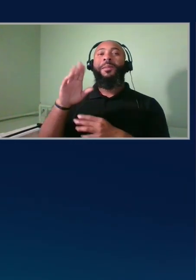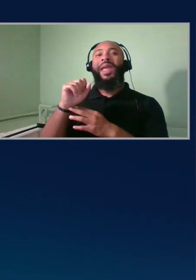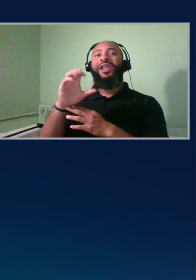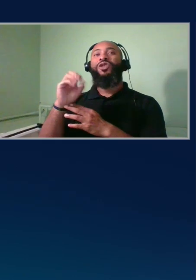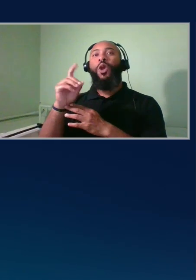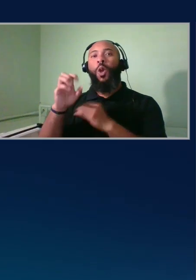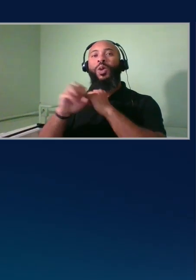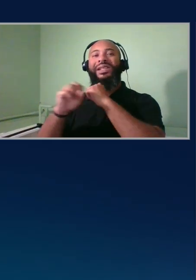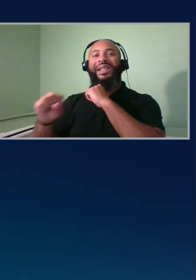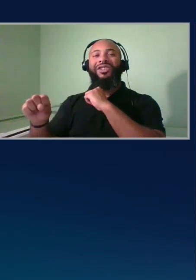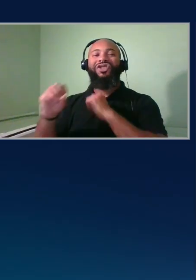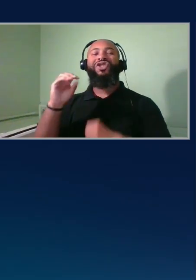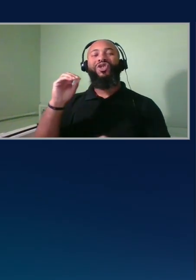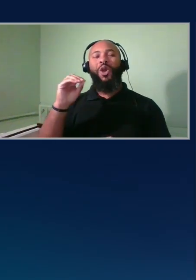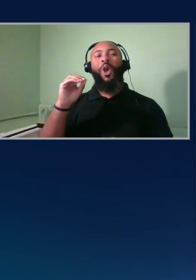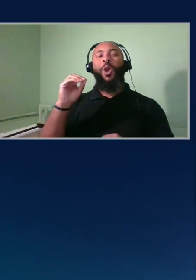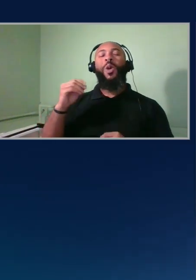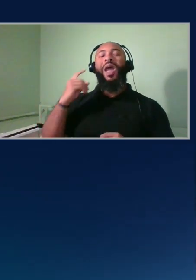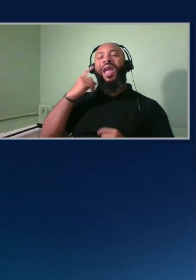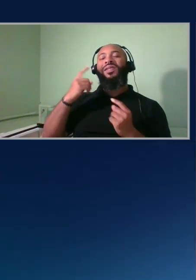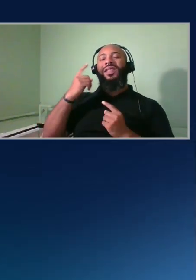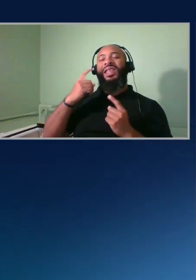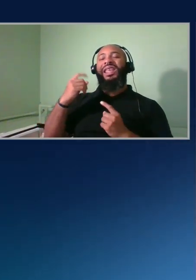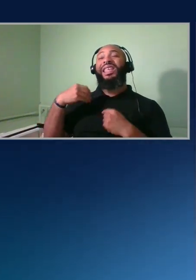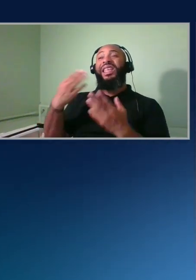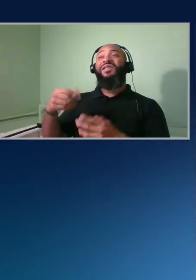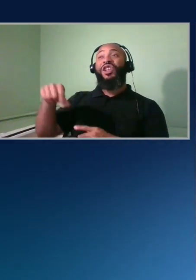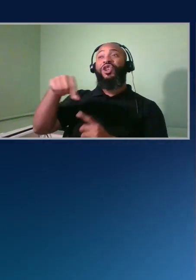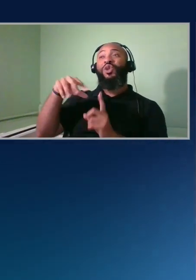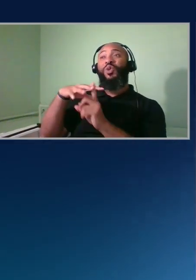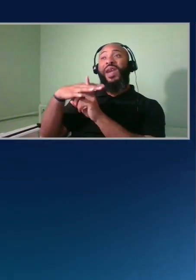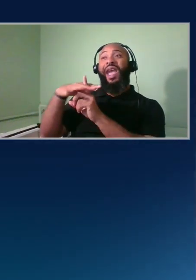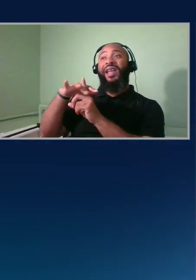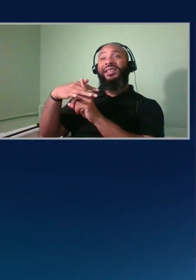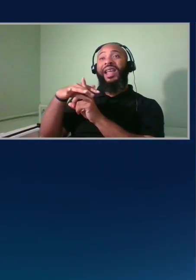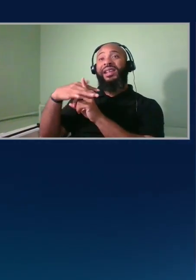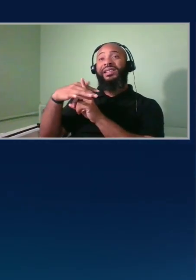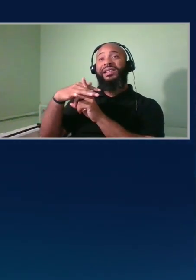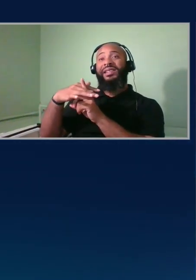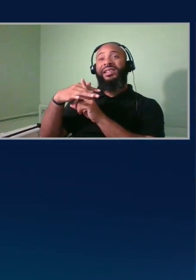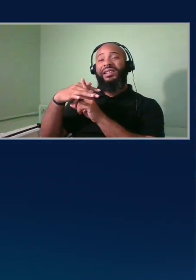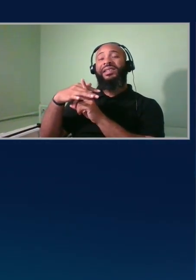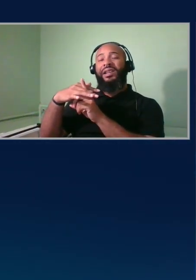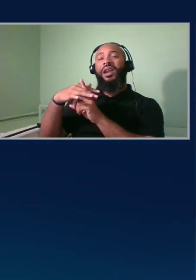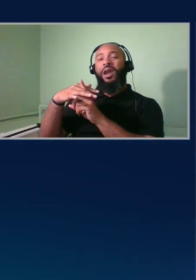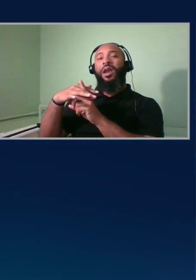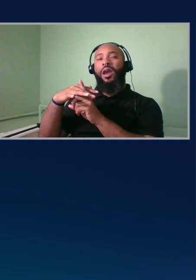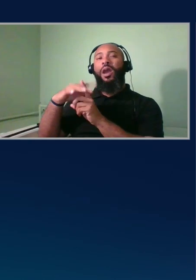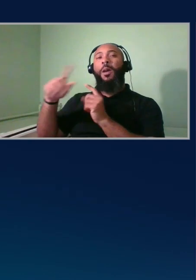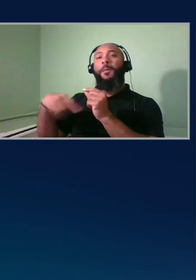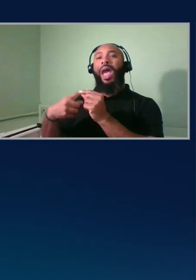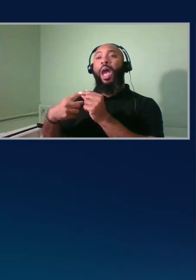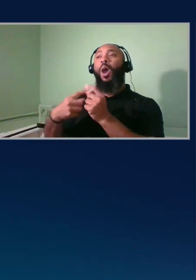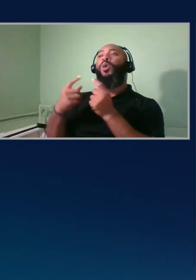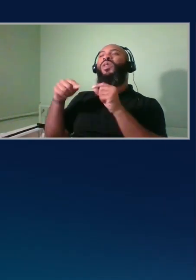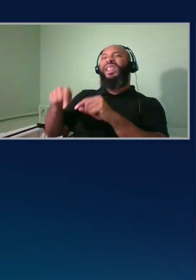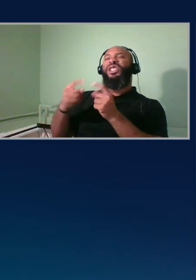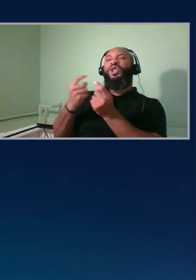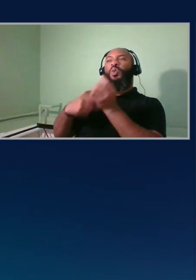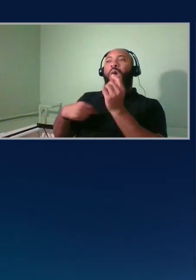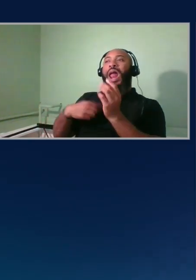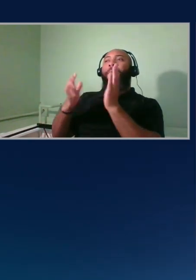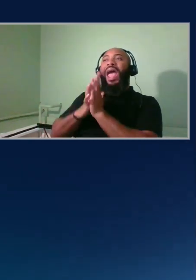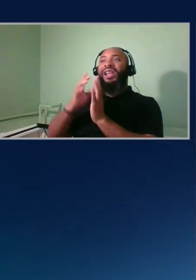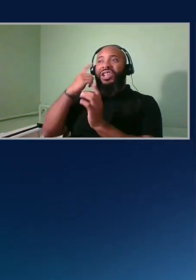think giving Q context on this is what I'm asking for in the context